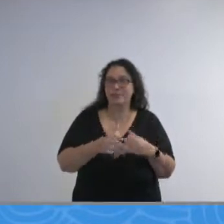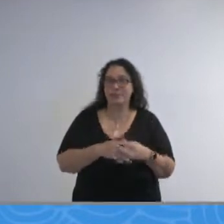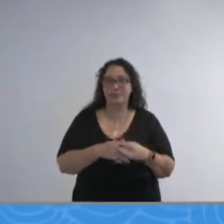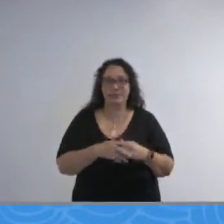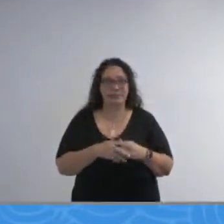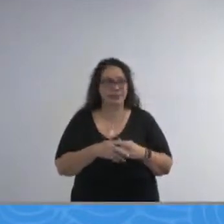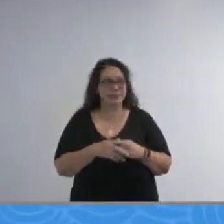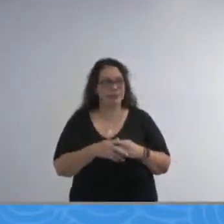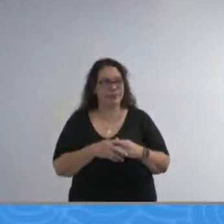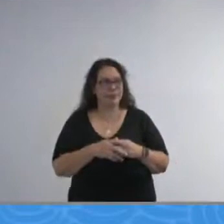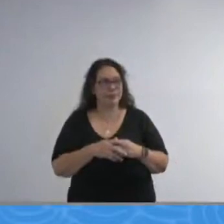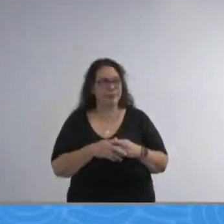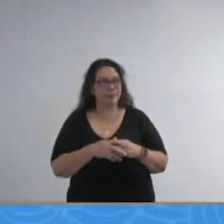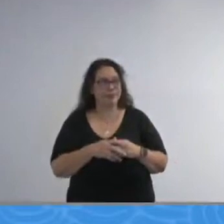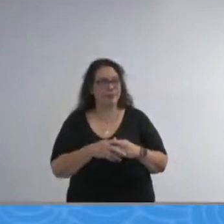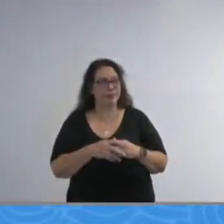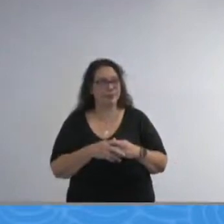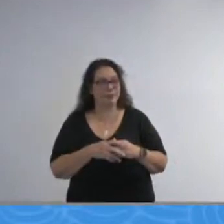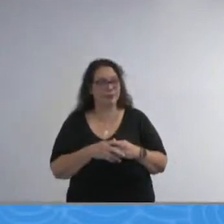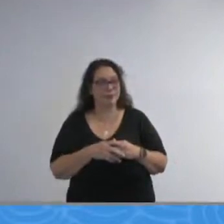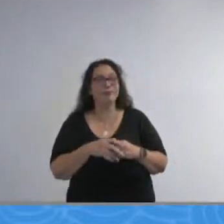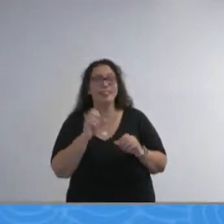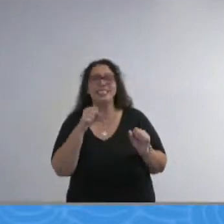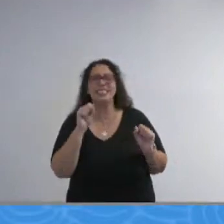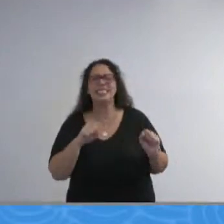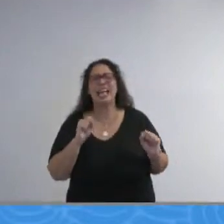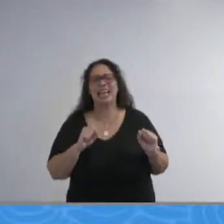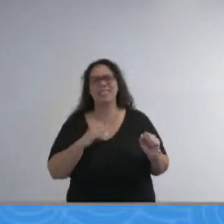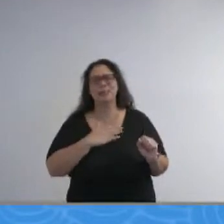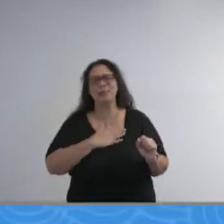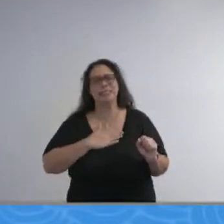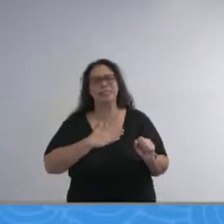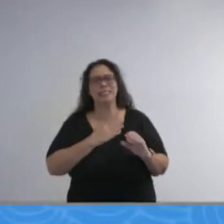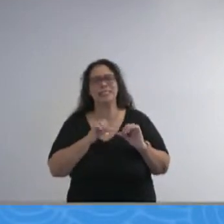Por favor, continue. Yes, continue with Yes, continue.